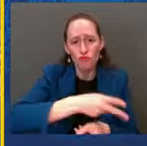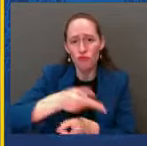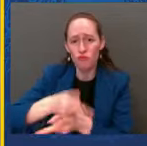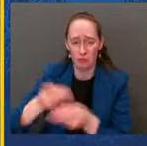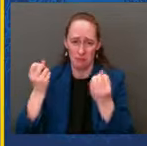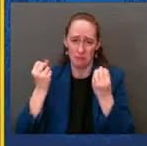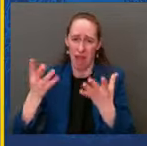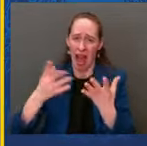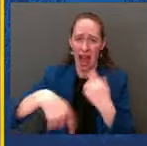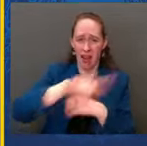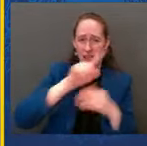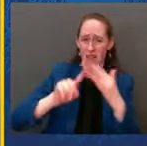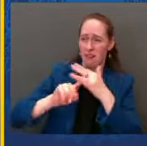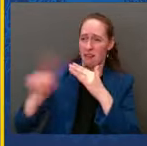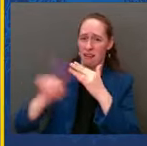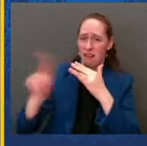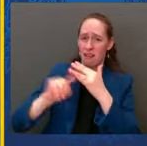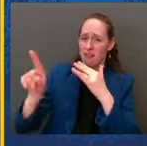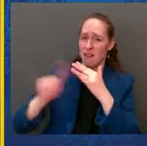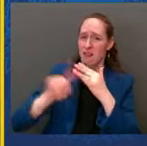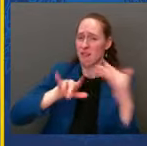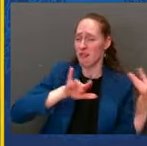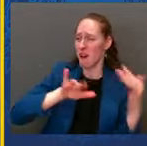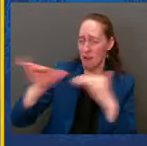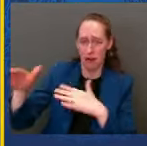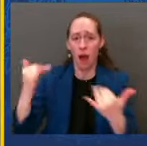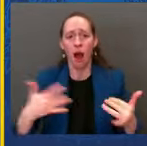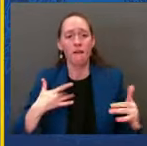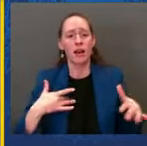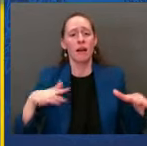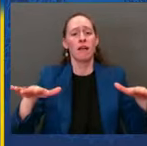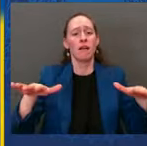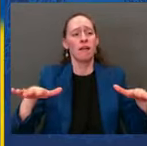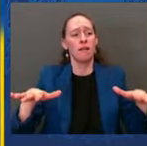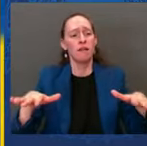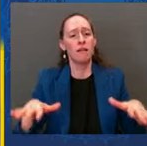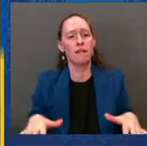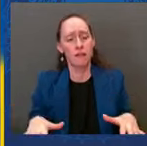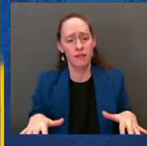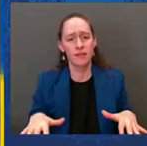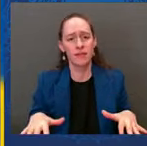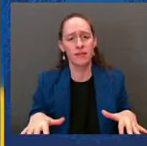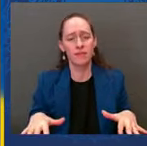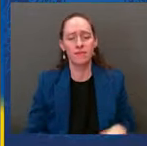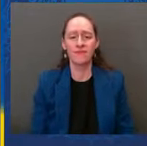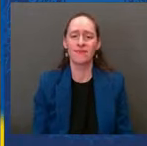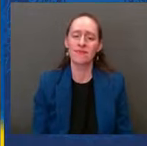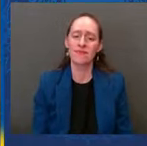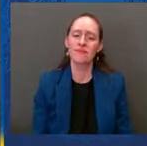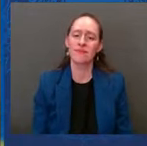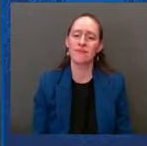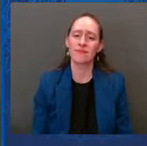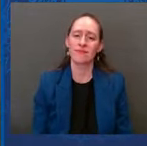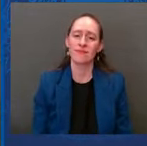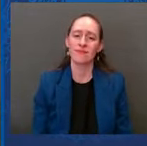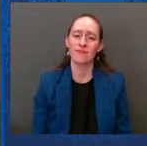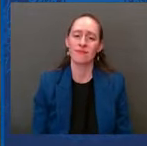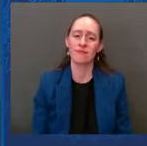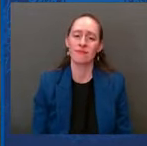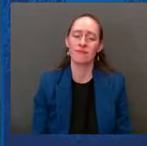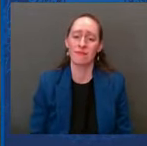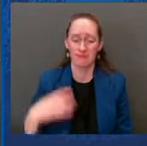They're grateful to us for the fact that we welcomed them, although millions of them have come. 2 million are